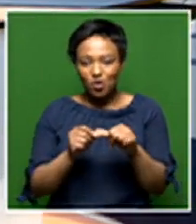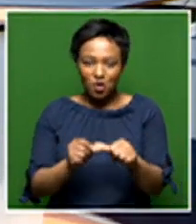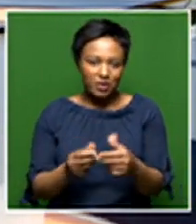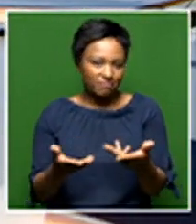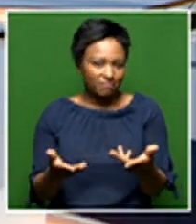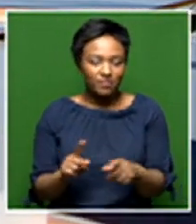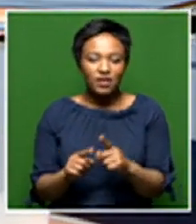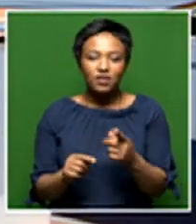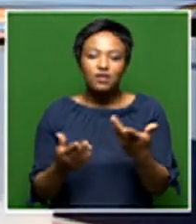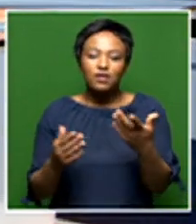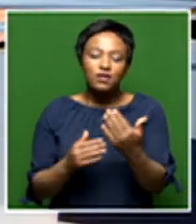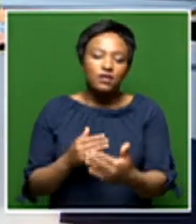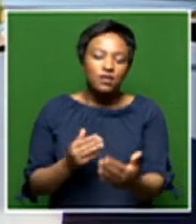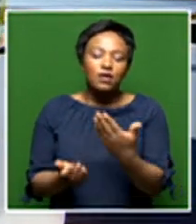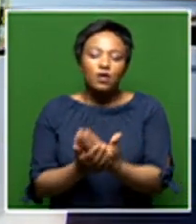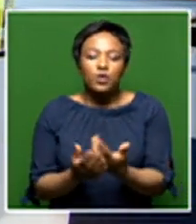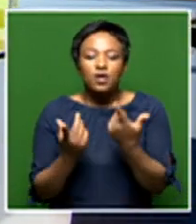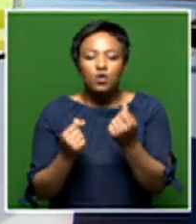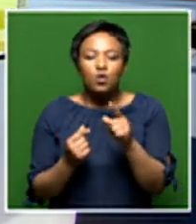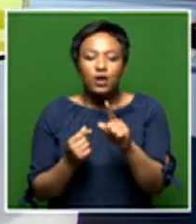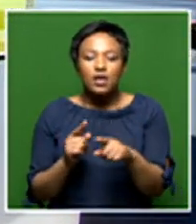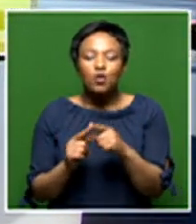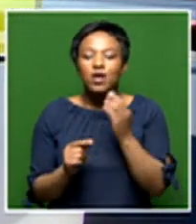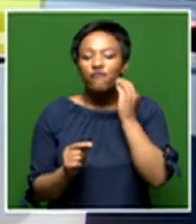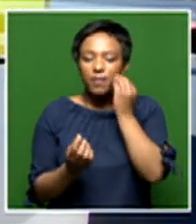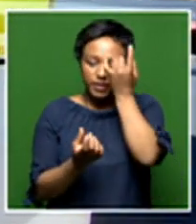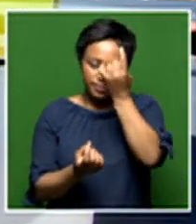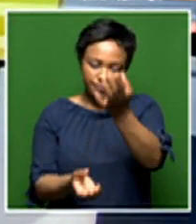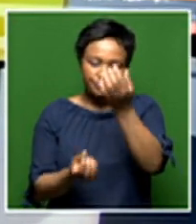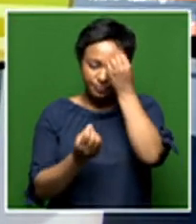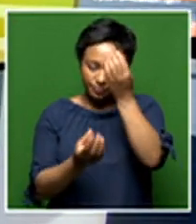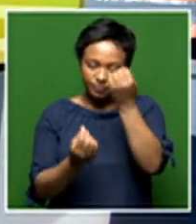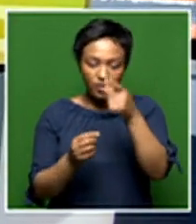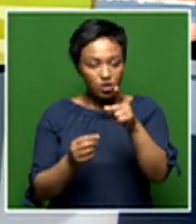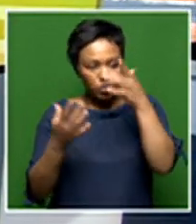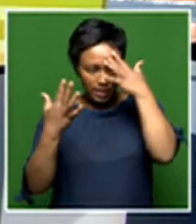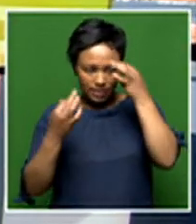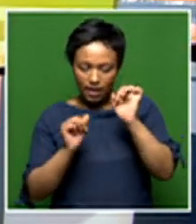absolutely. So ultimately, what we can do is bring you the information so that you can make an